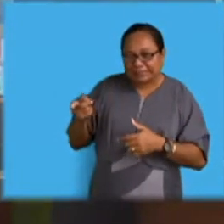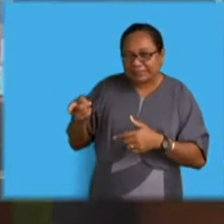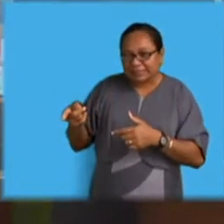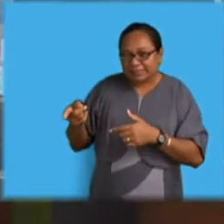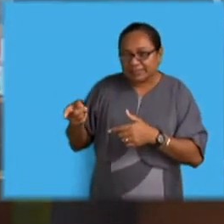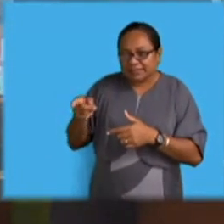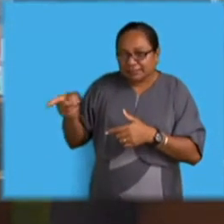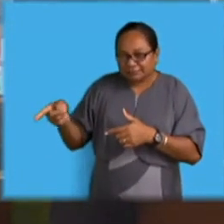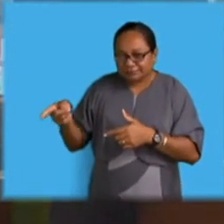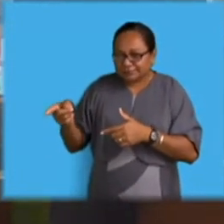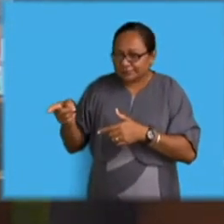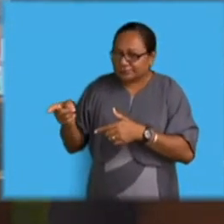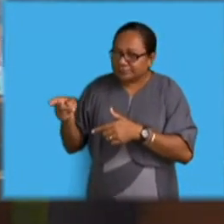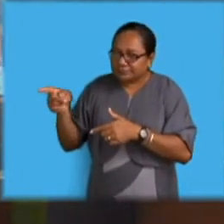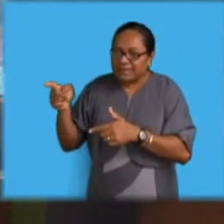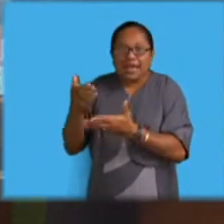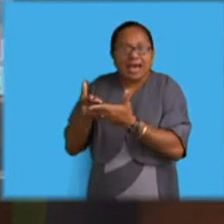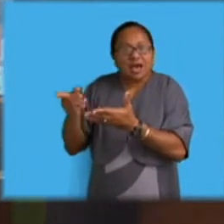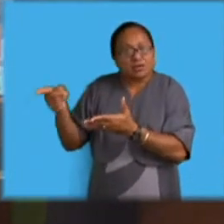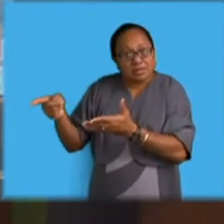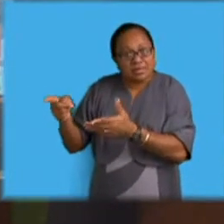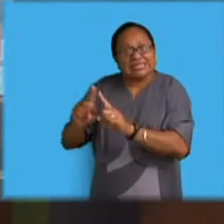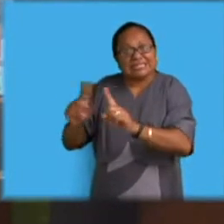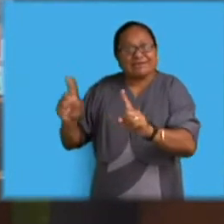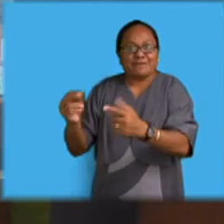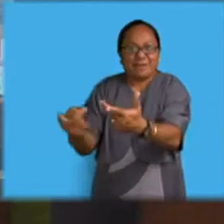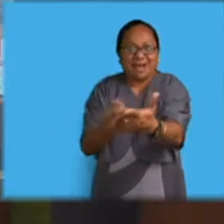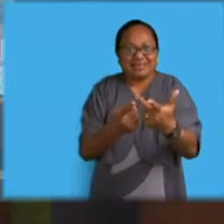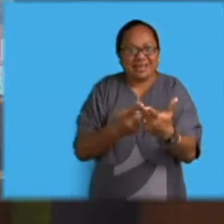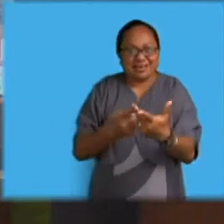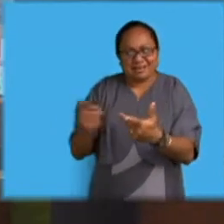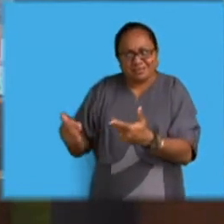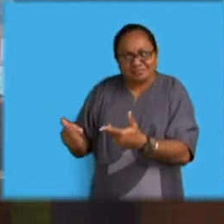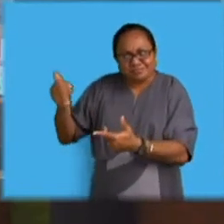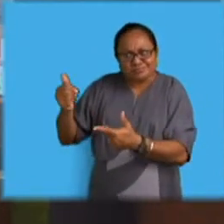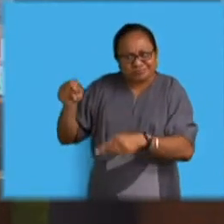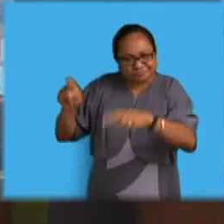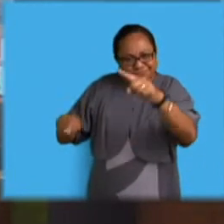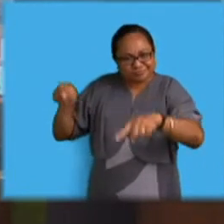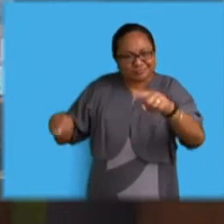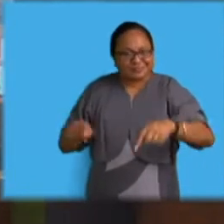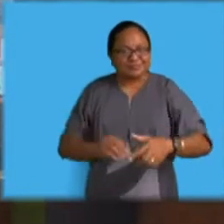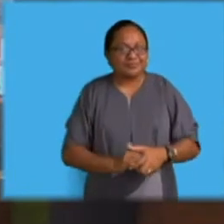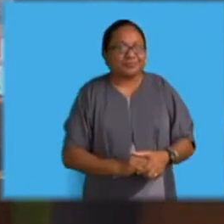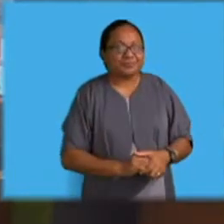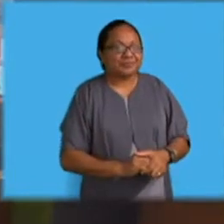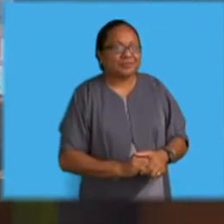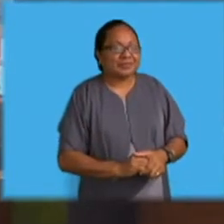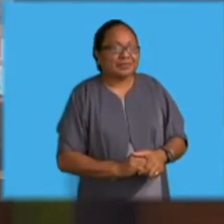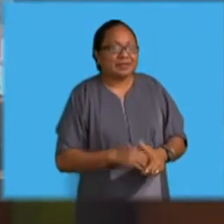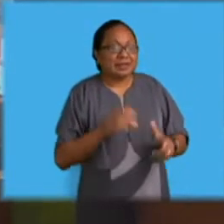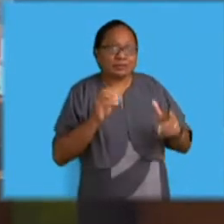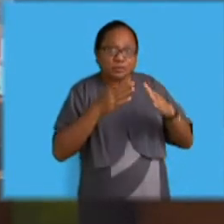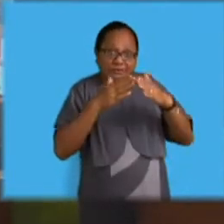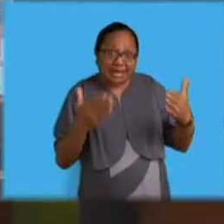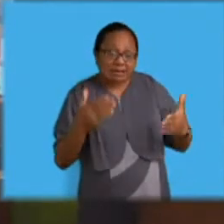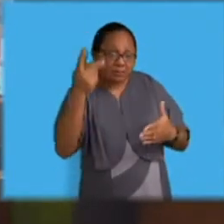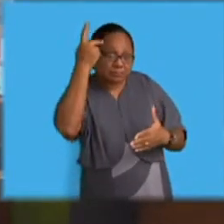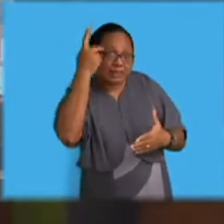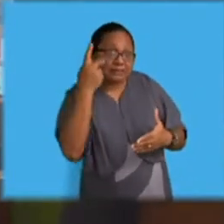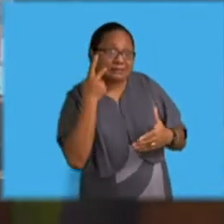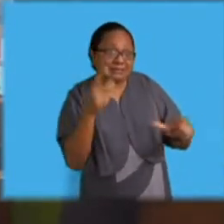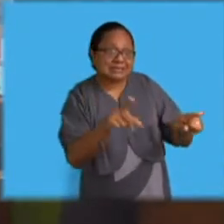or rest of the applicants, Honourable Deputy Speaker. So nowadays, parents also are